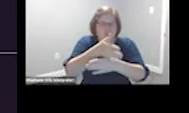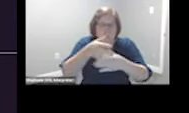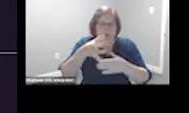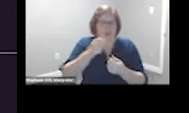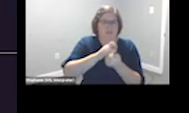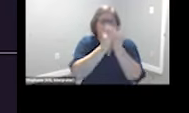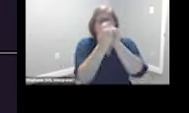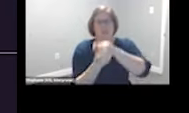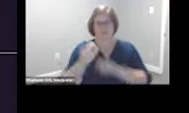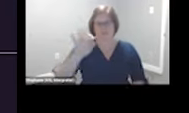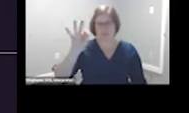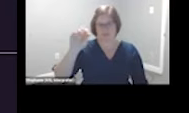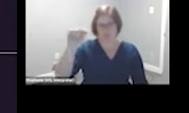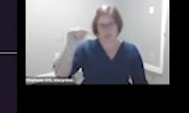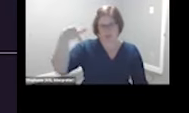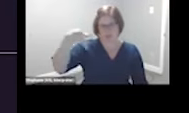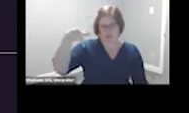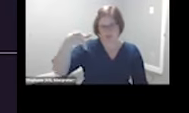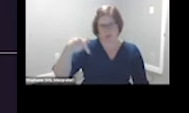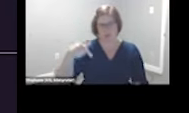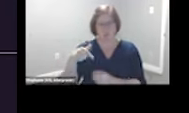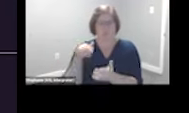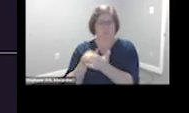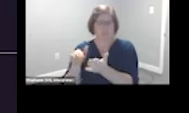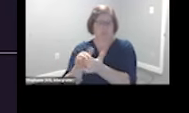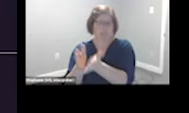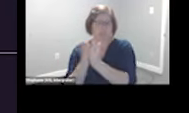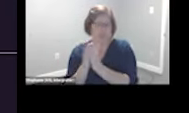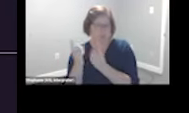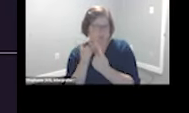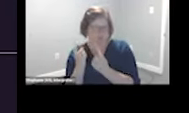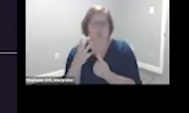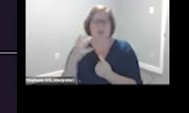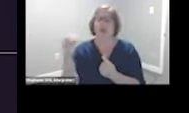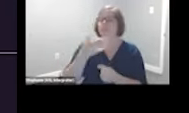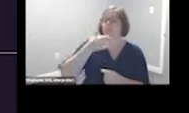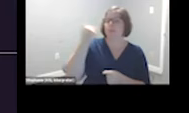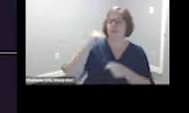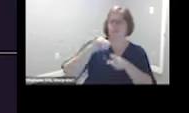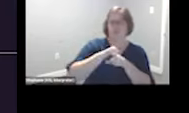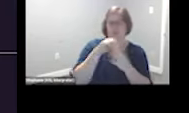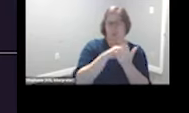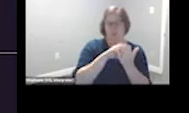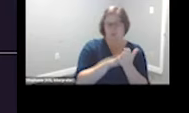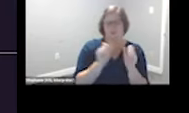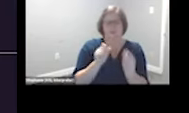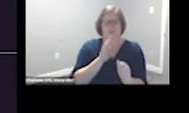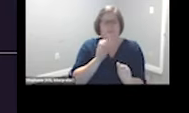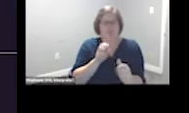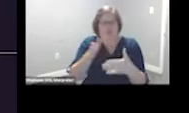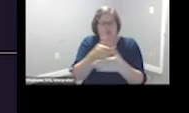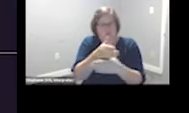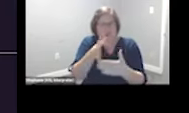so frequently asked questions, documents, as well as best practice documents that can basically be shared and updated by everybody who's part of this network so that